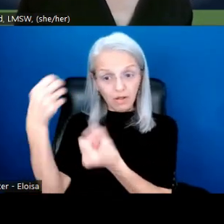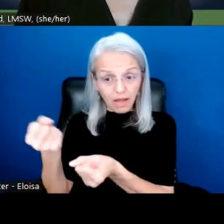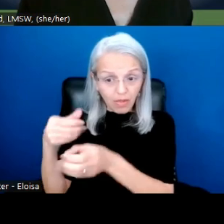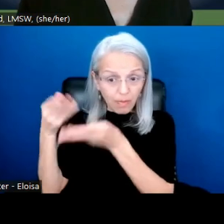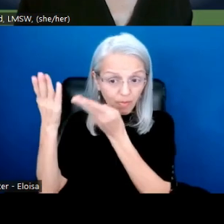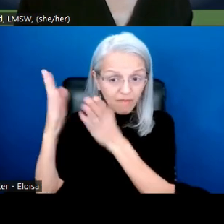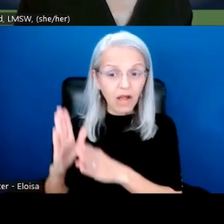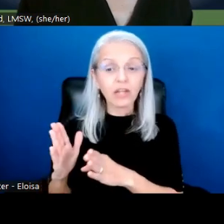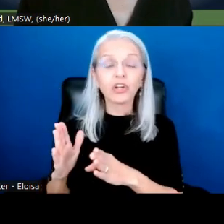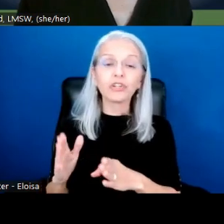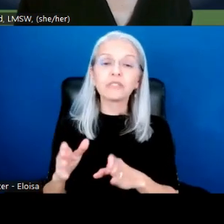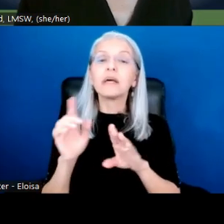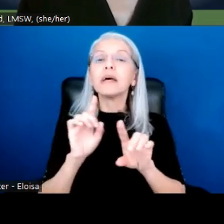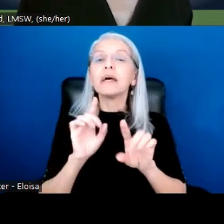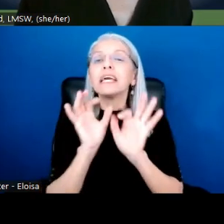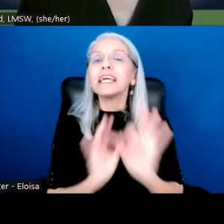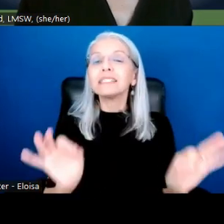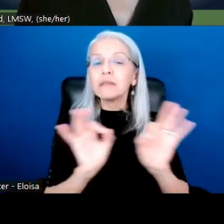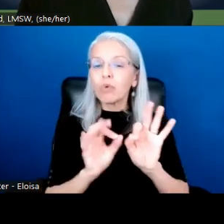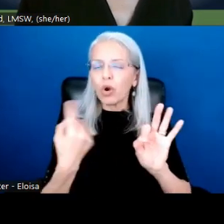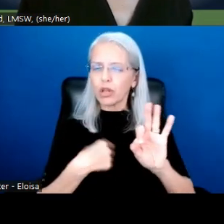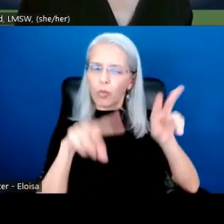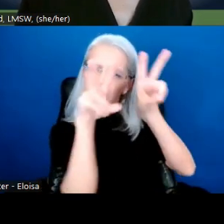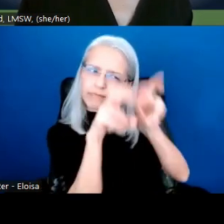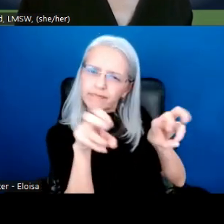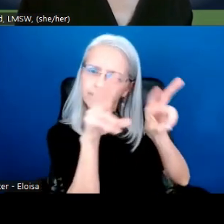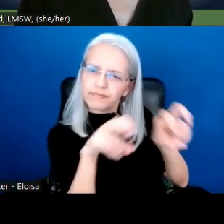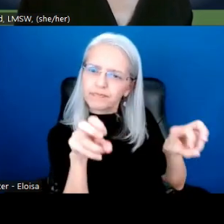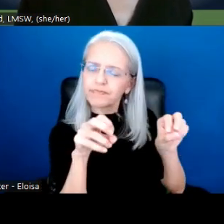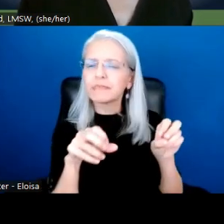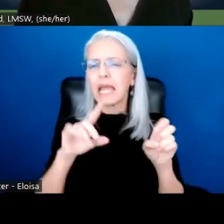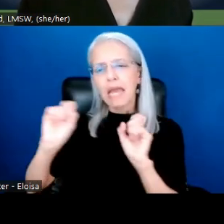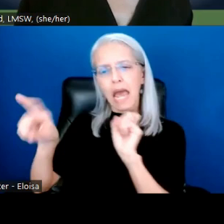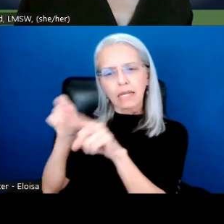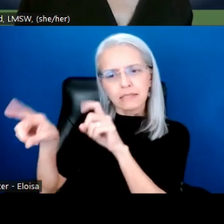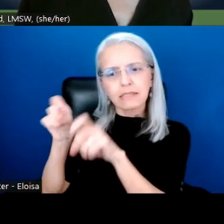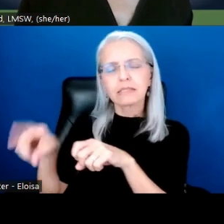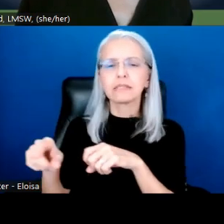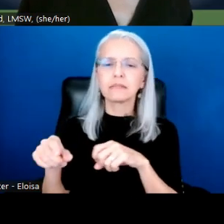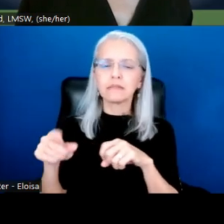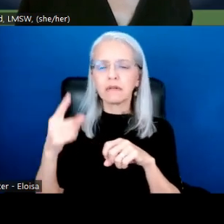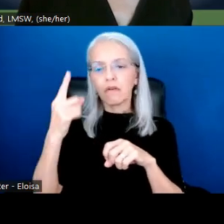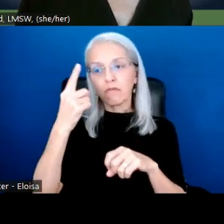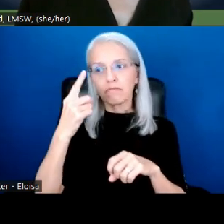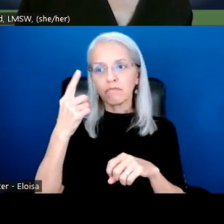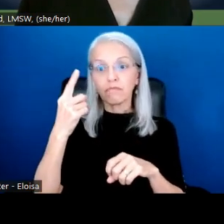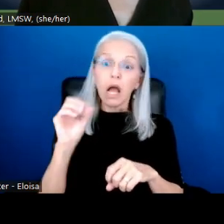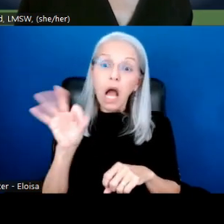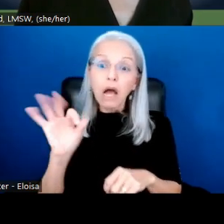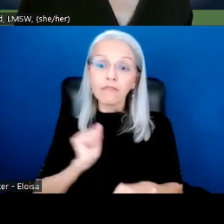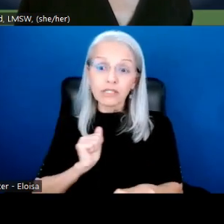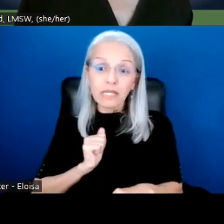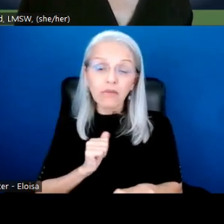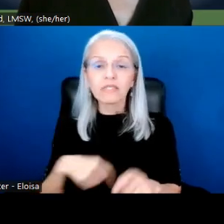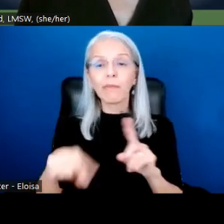so important that we really take a close look, ask those questions of ourselves and of